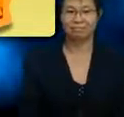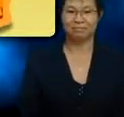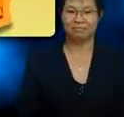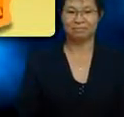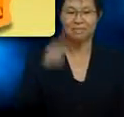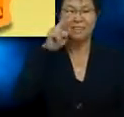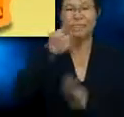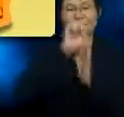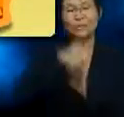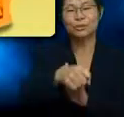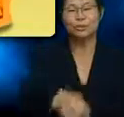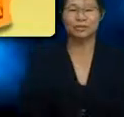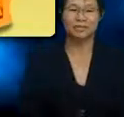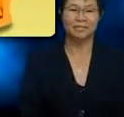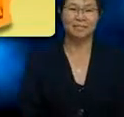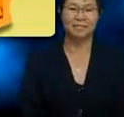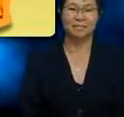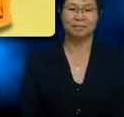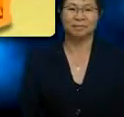See you soon!